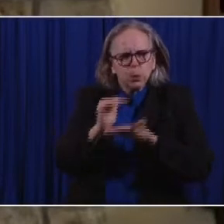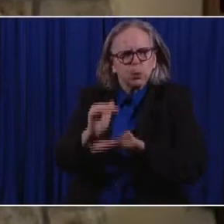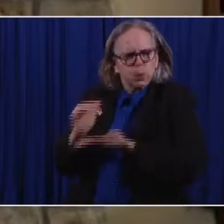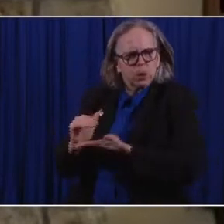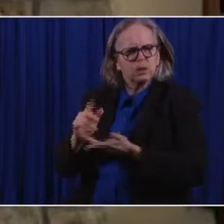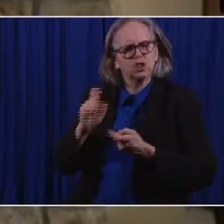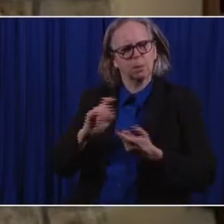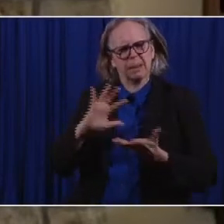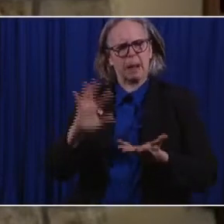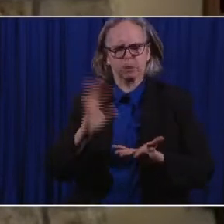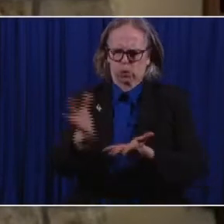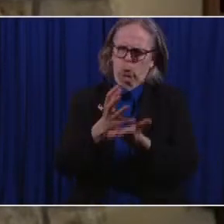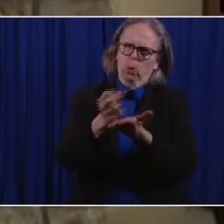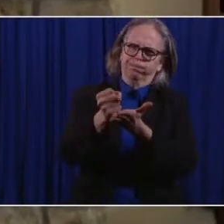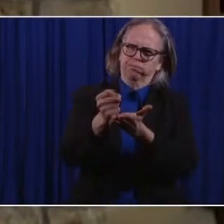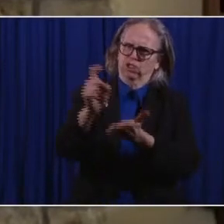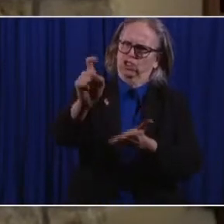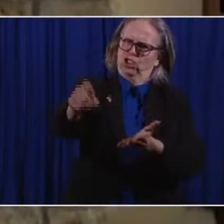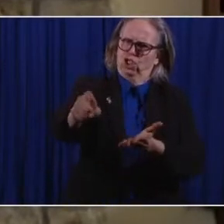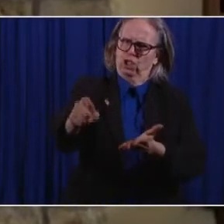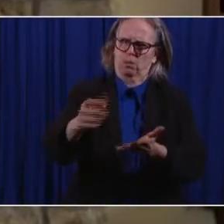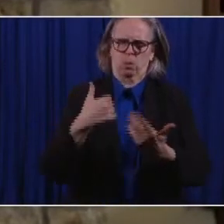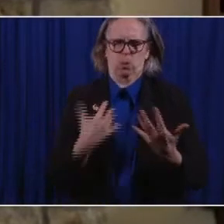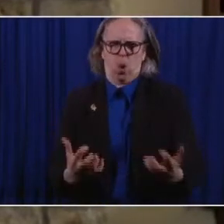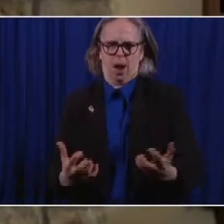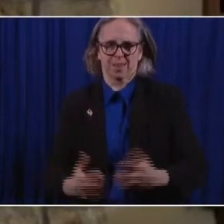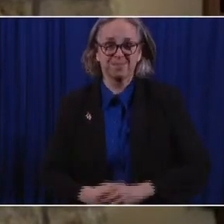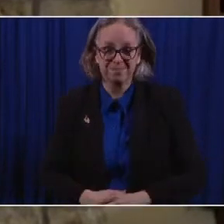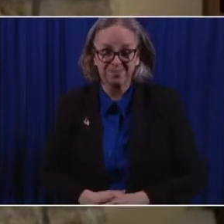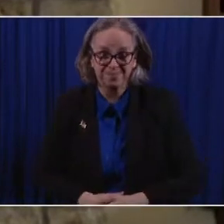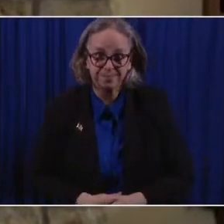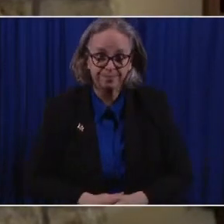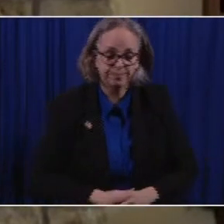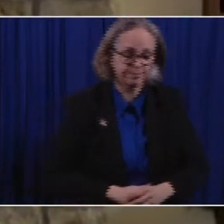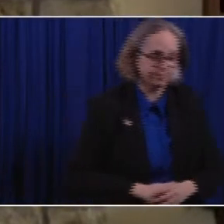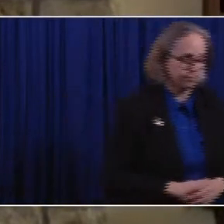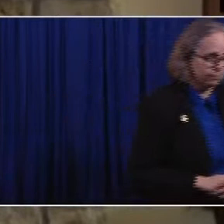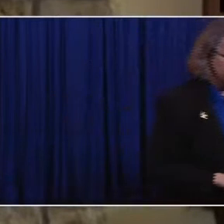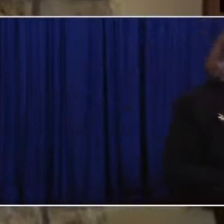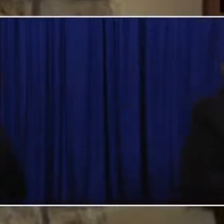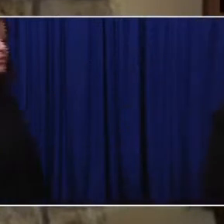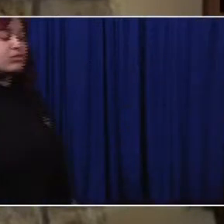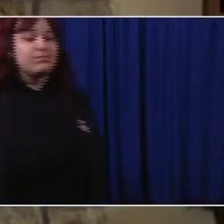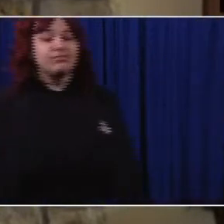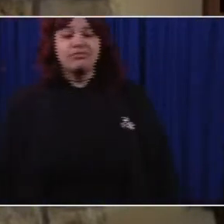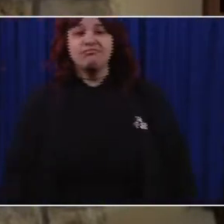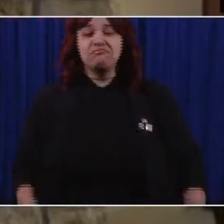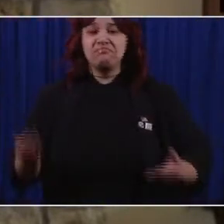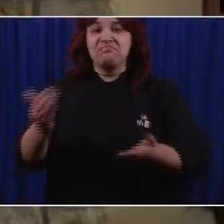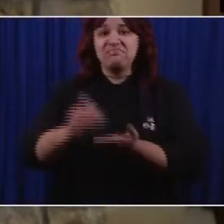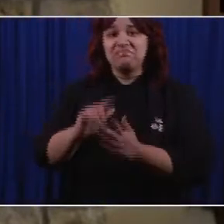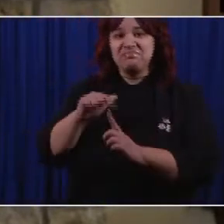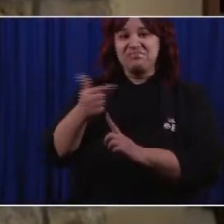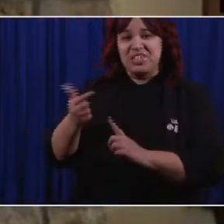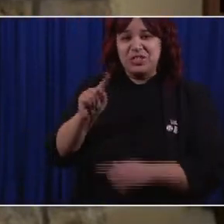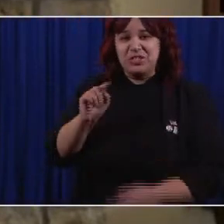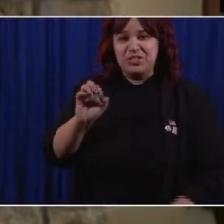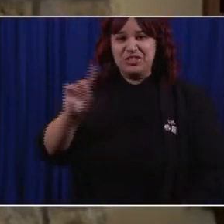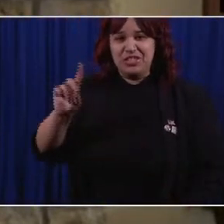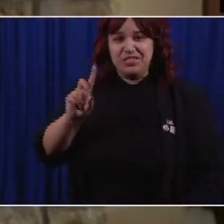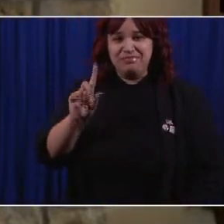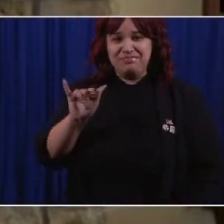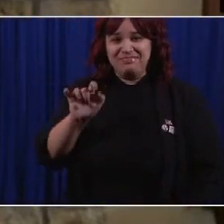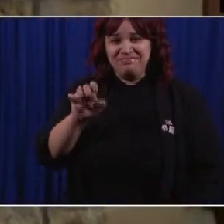We'll go back to Todd Dykes at WLWT in Cincinnati. Hi, Governor. Apologize for the lack of unmuting. Quick question for you. I've been